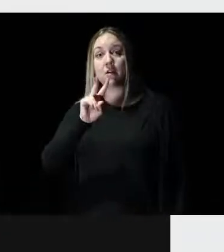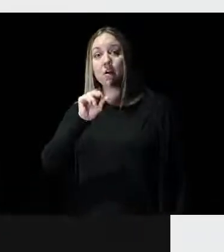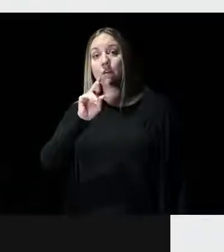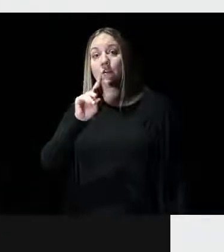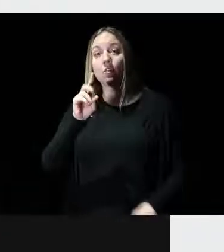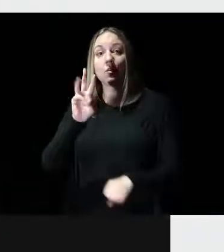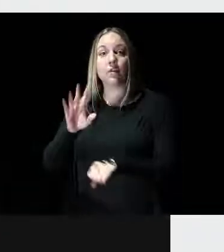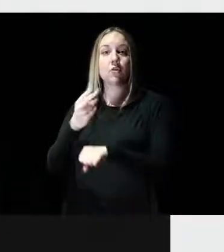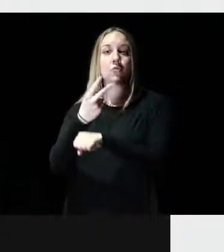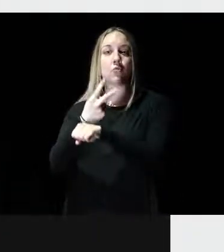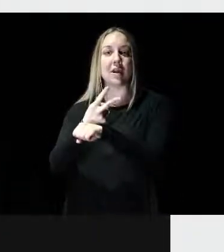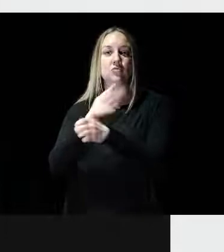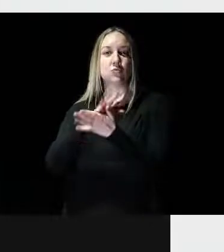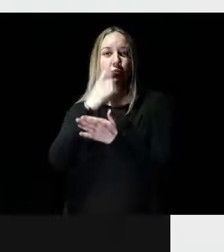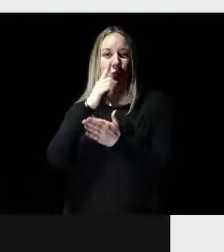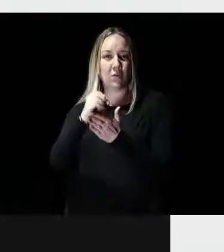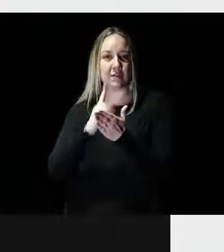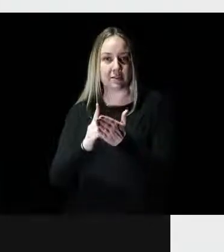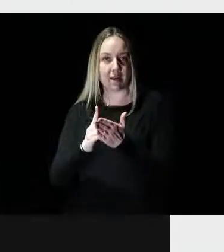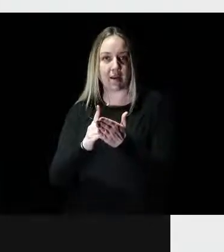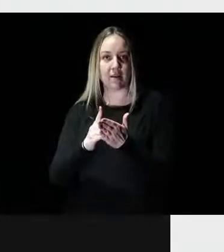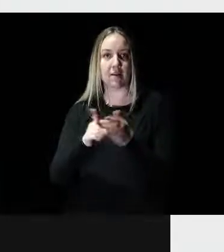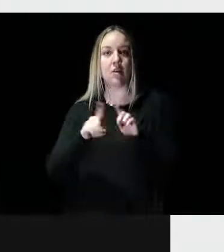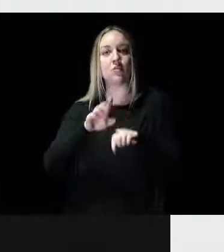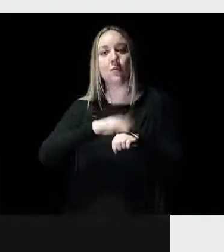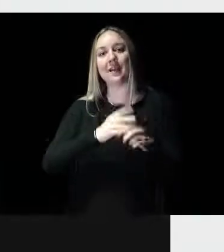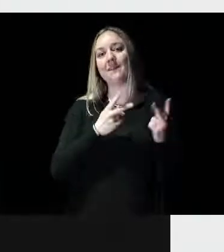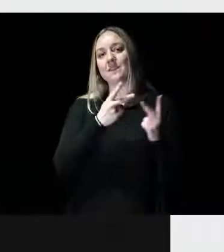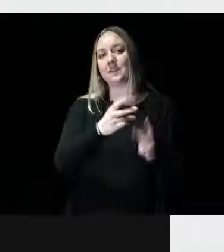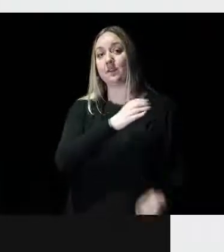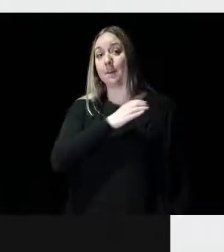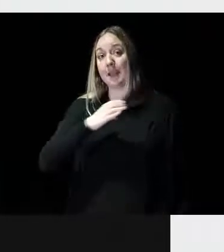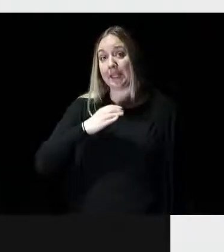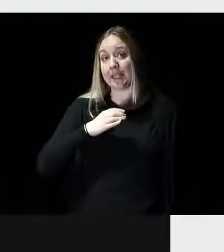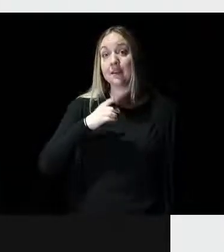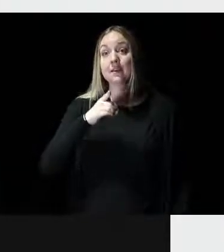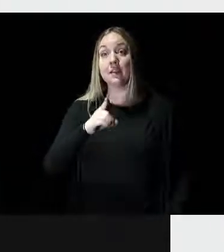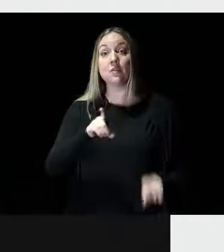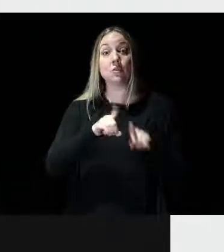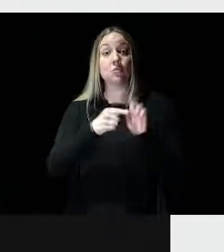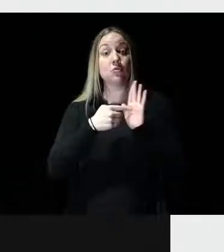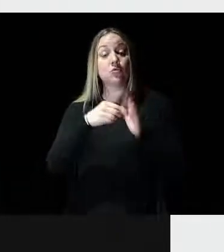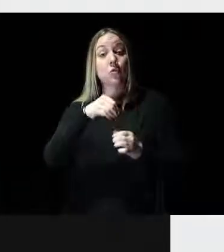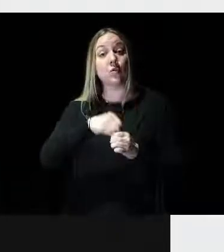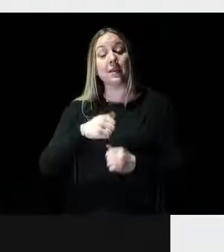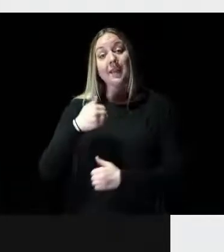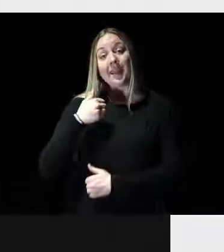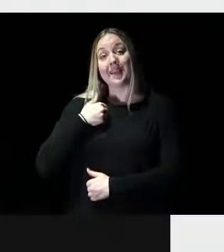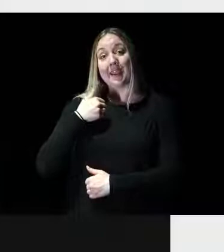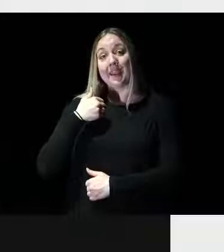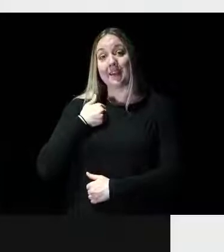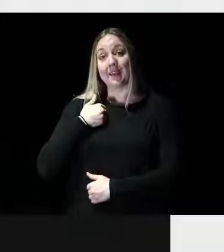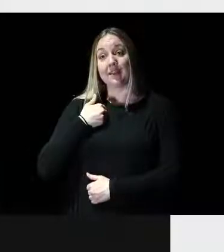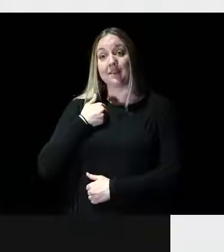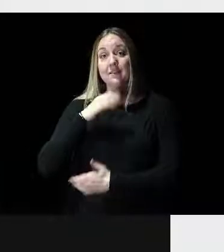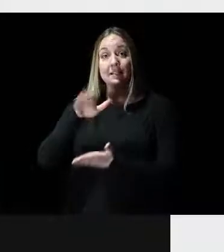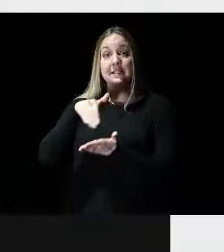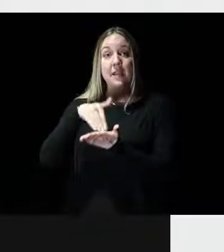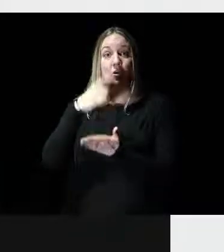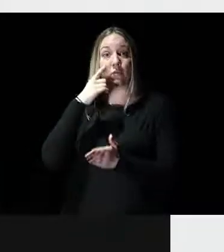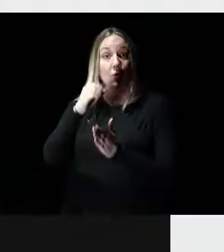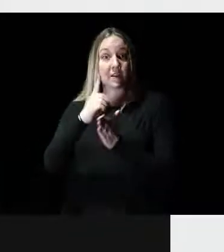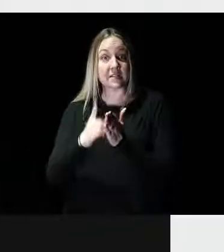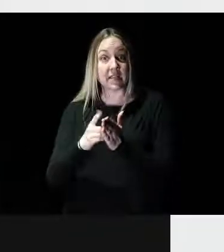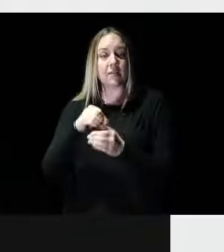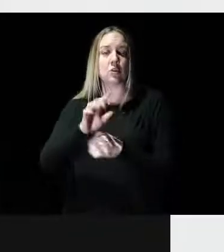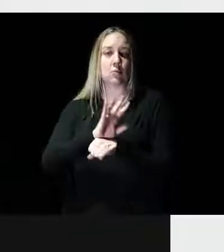Visiting Committee to the GSD. He was featured in the Canadian Center for Architecture's 2019 film, What It Takes to